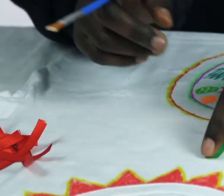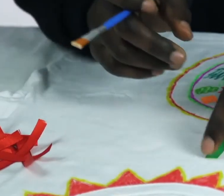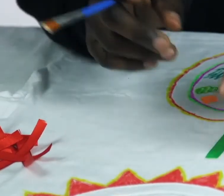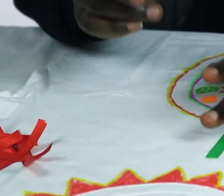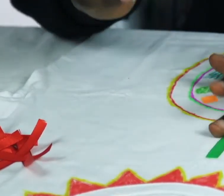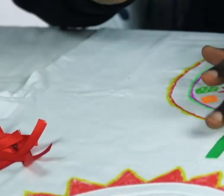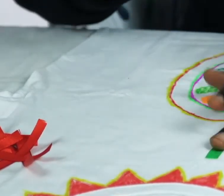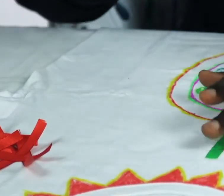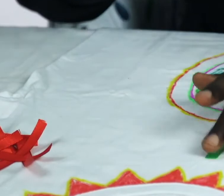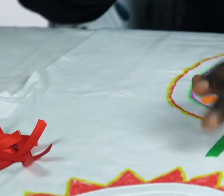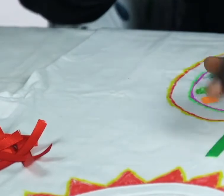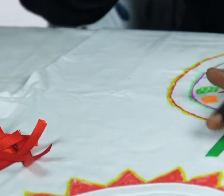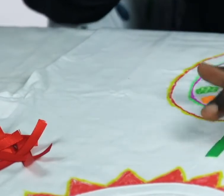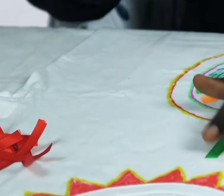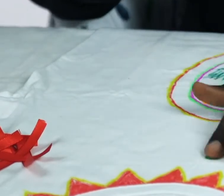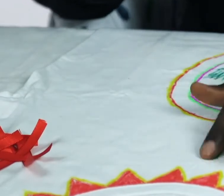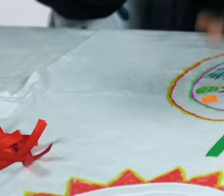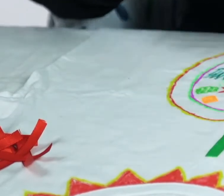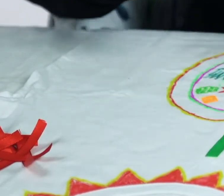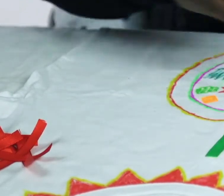application.